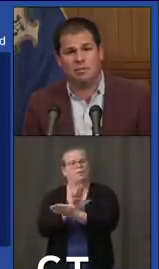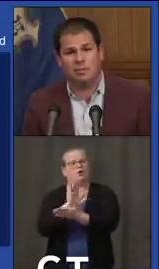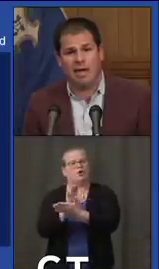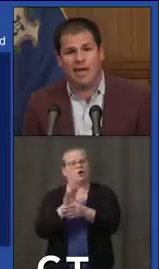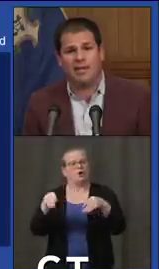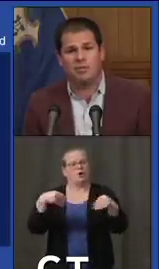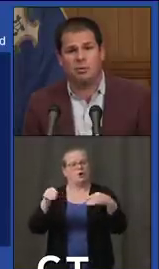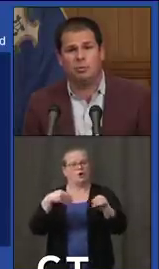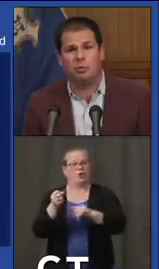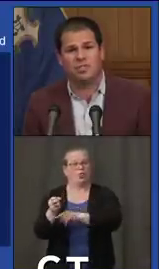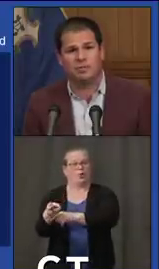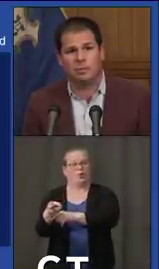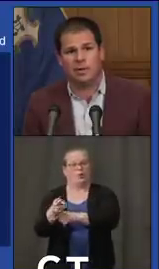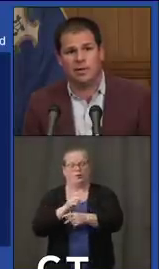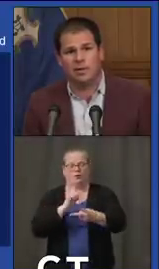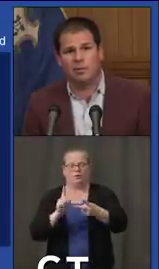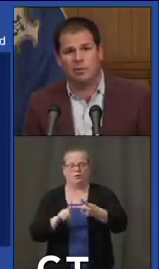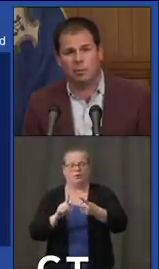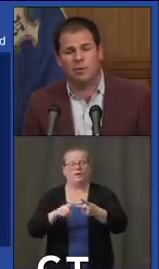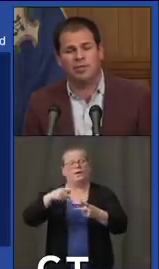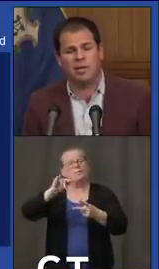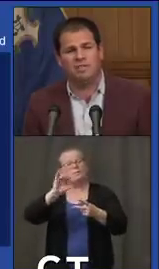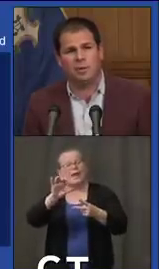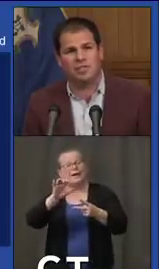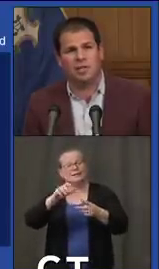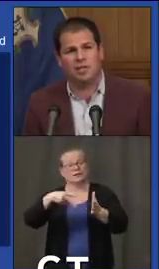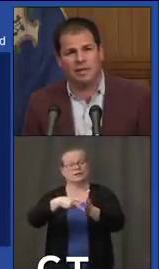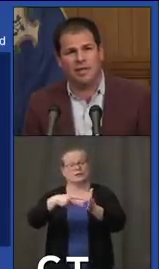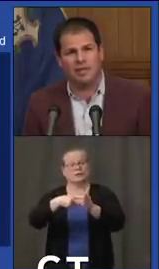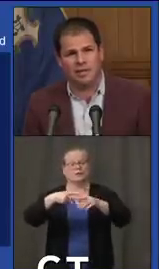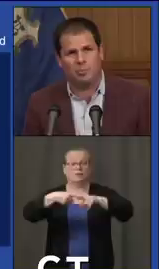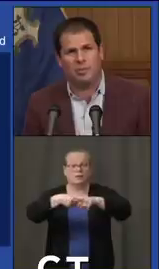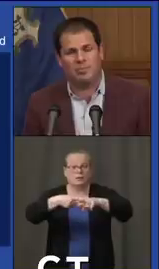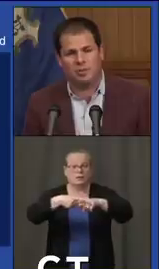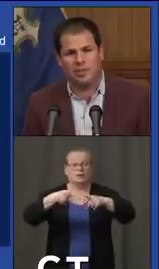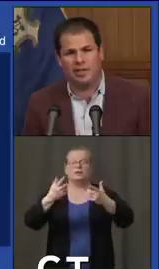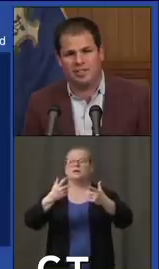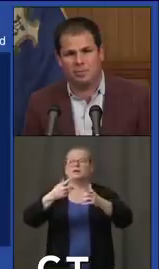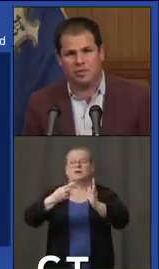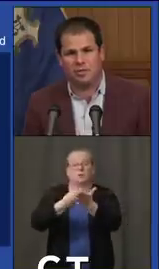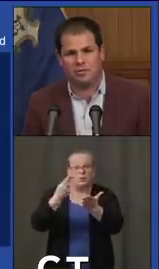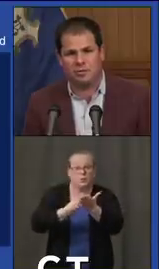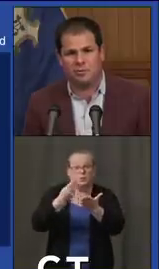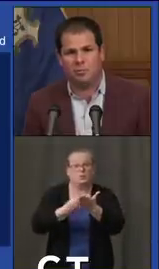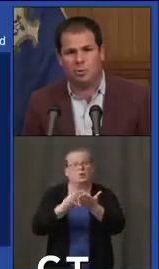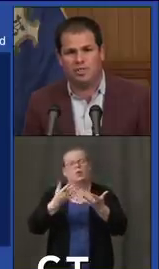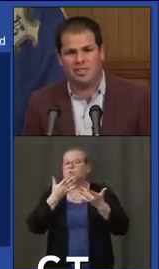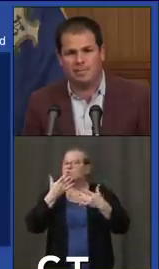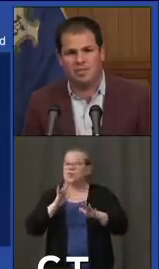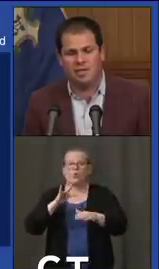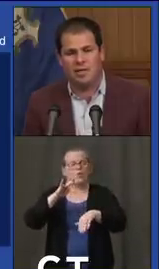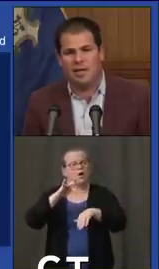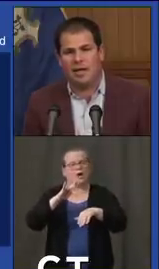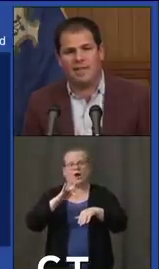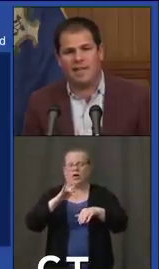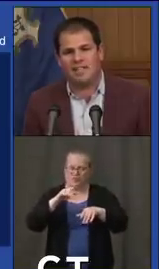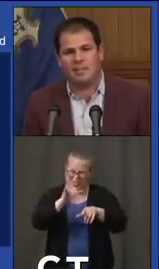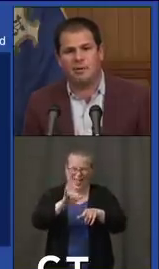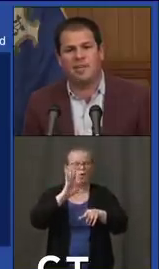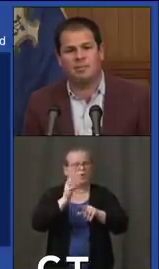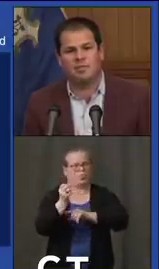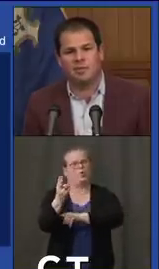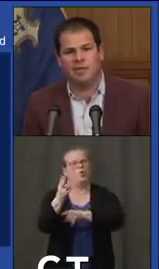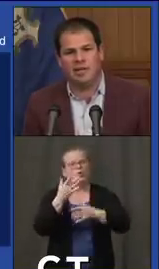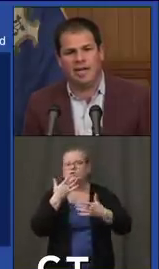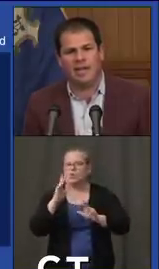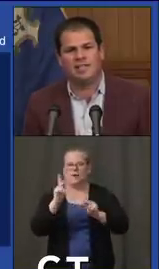needs to be packaged or rolled silverware. We're really trying to focus on eliminating touch points between customers, and those are 2 important steps. And then lastly, we've